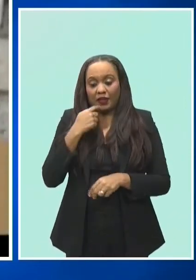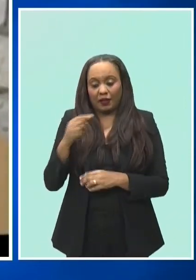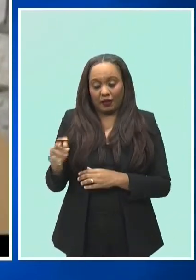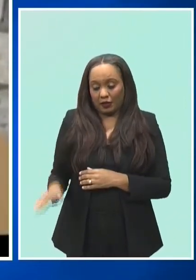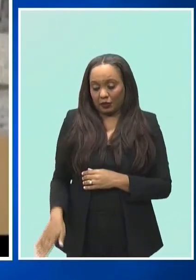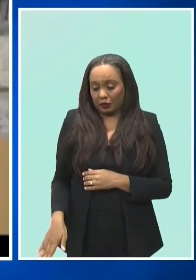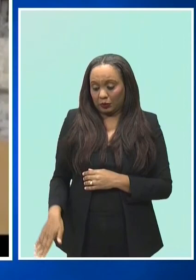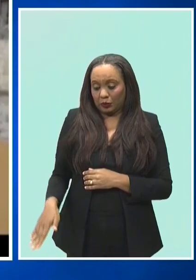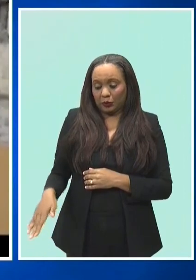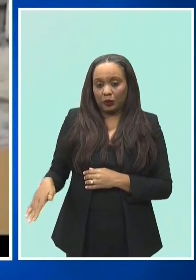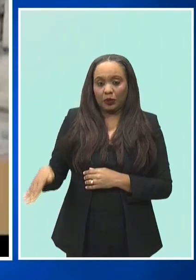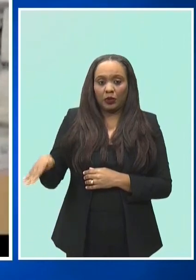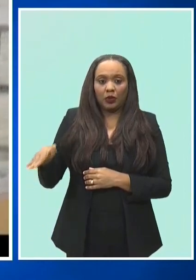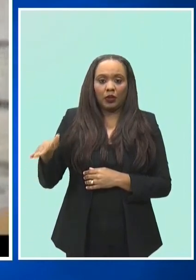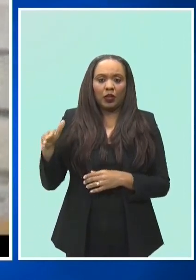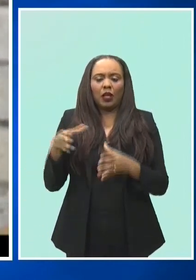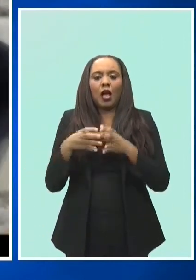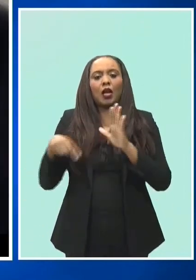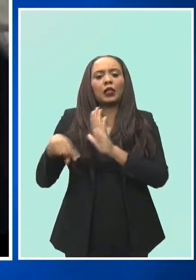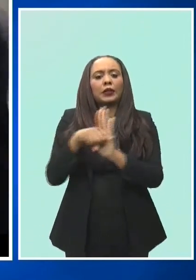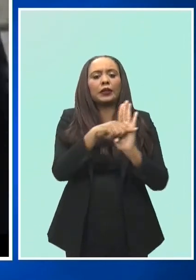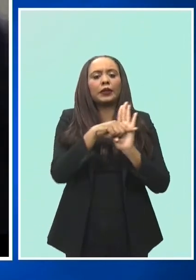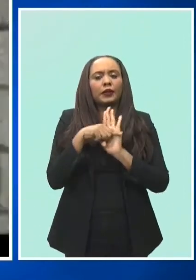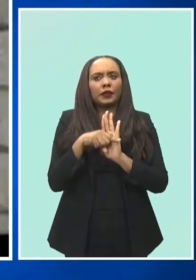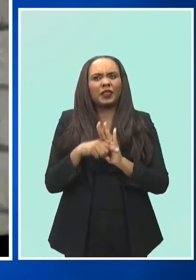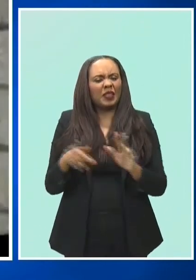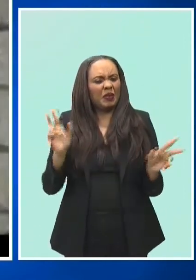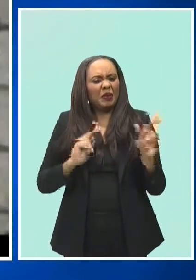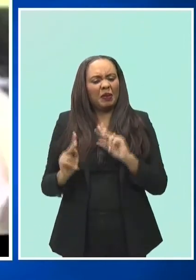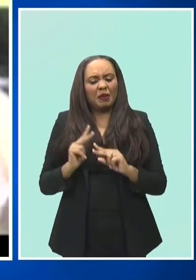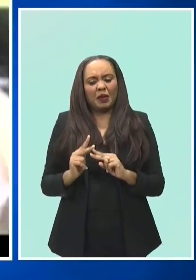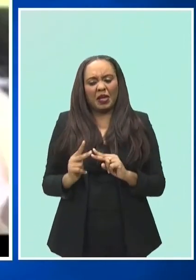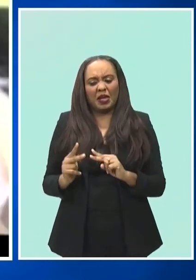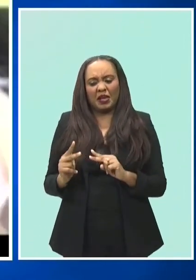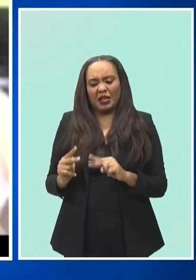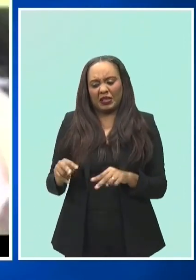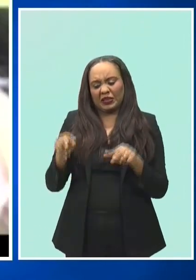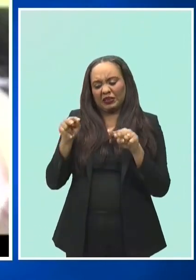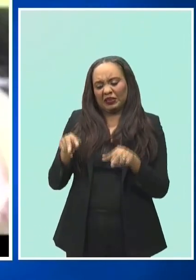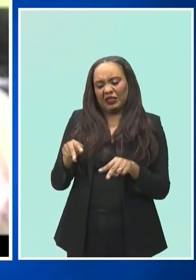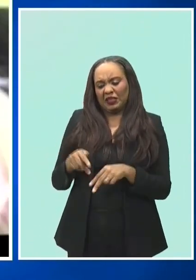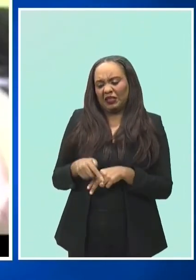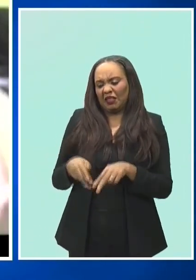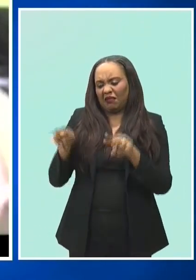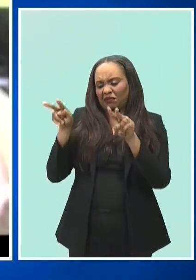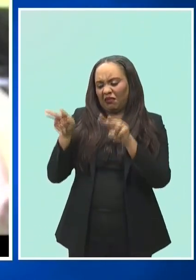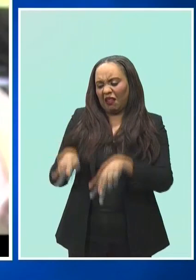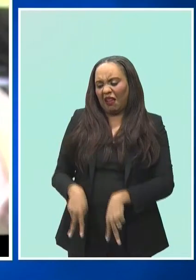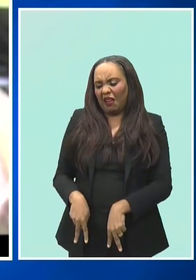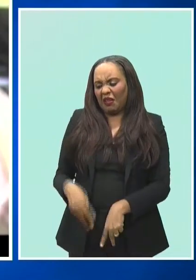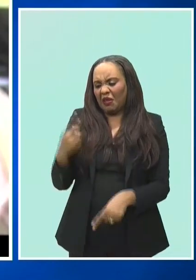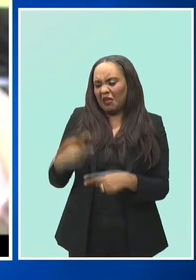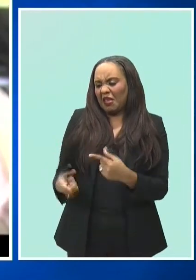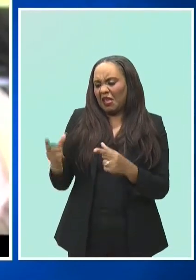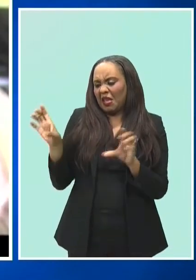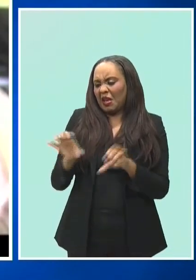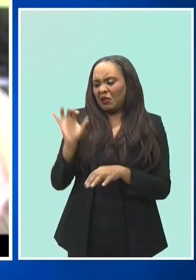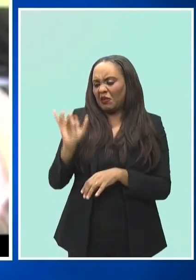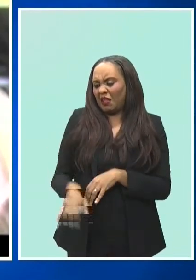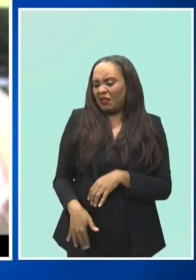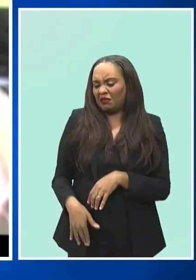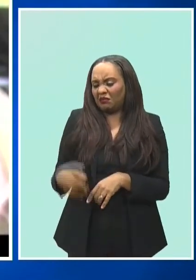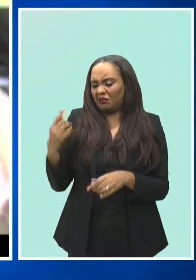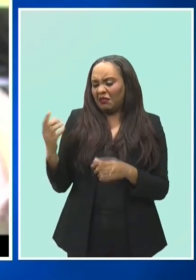up, he faced a lot of negativity. People used to look at me and say, him can't manage, him now go get to do it.